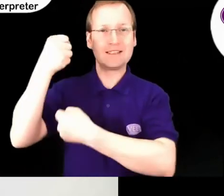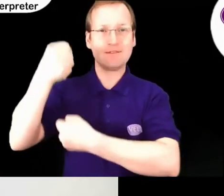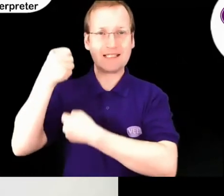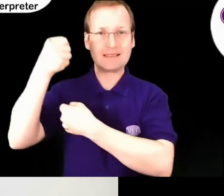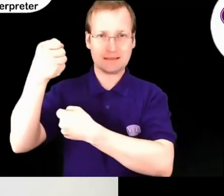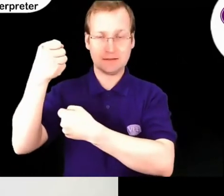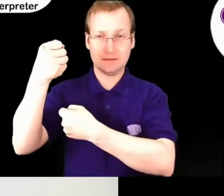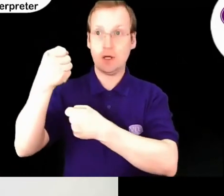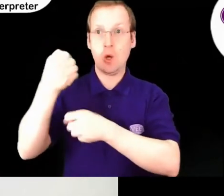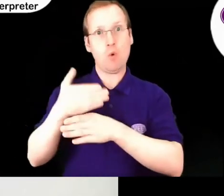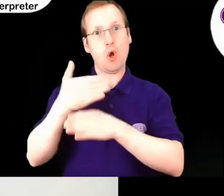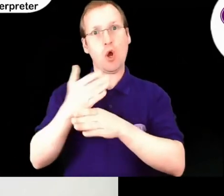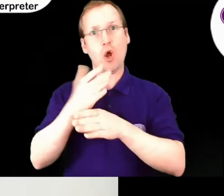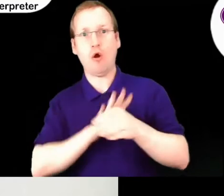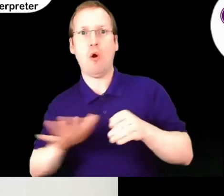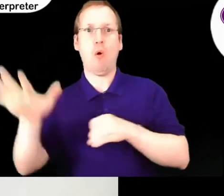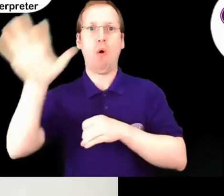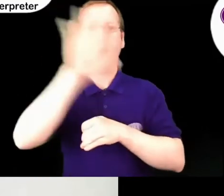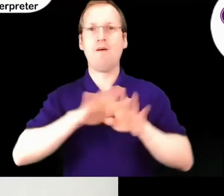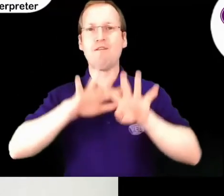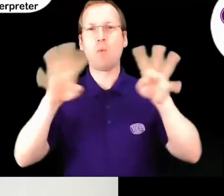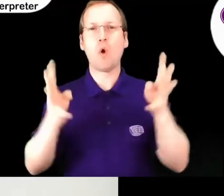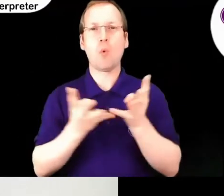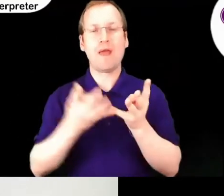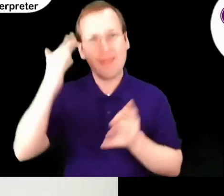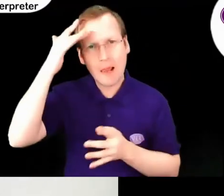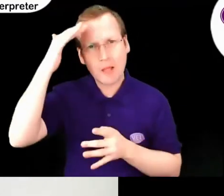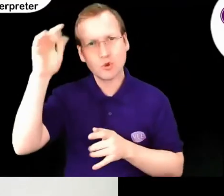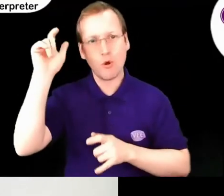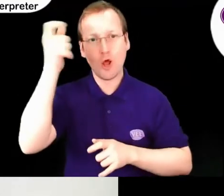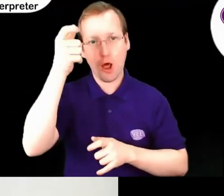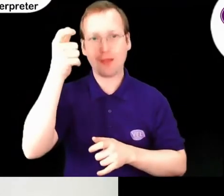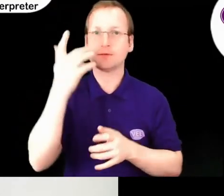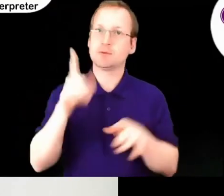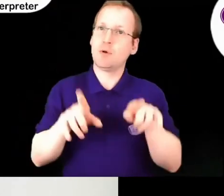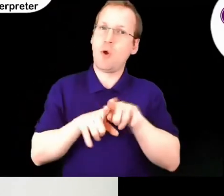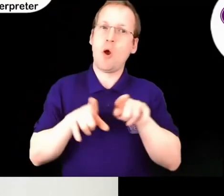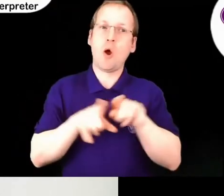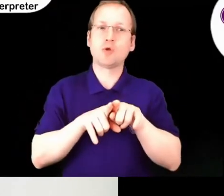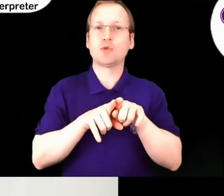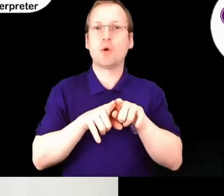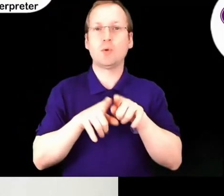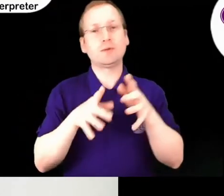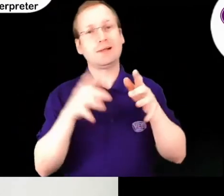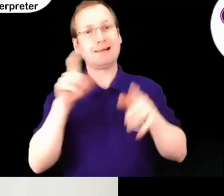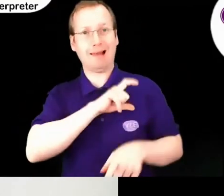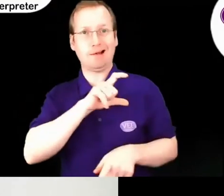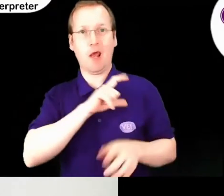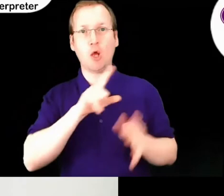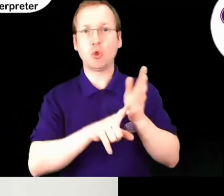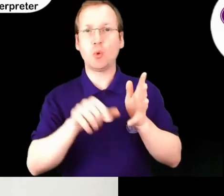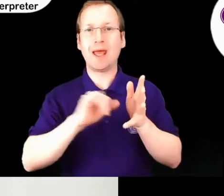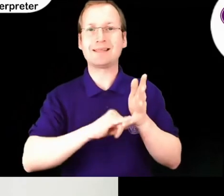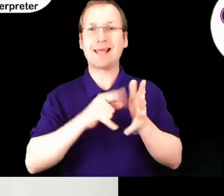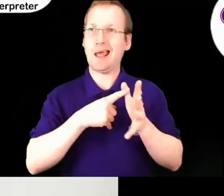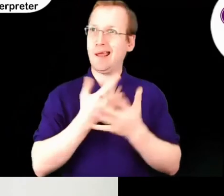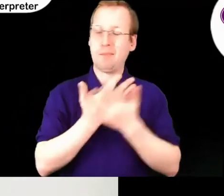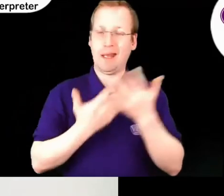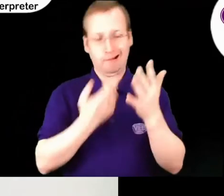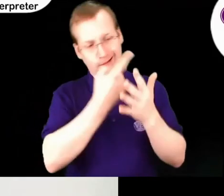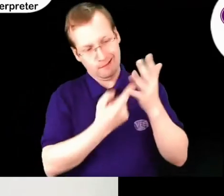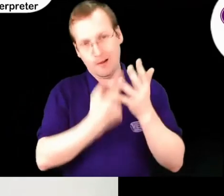around the world, lecturing in theological colleges in the UK, Canada, and the USA. He has produced many collections